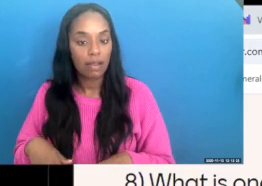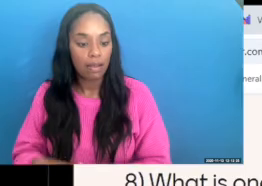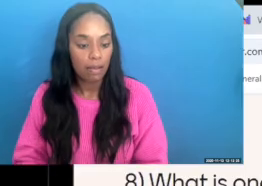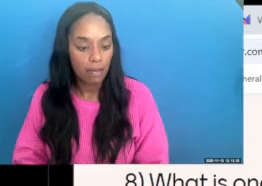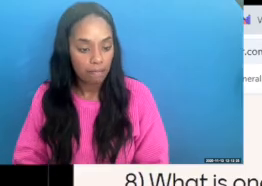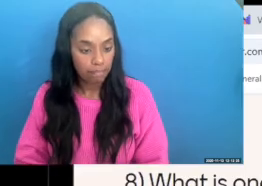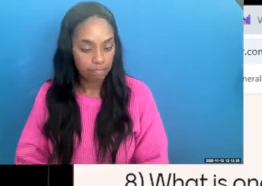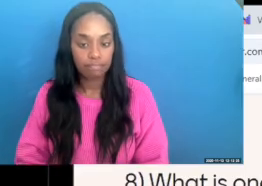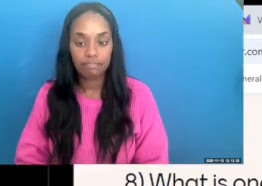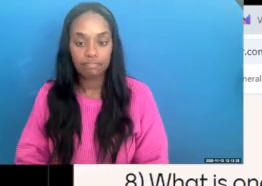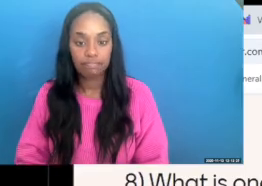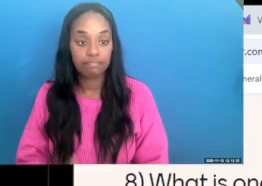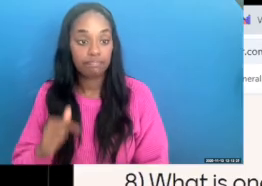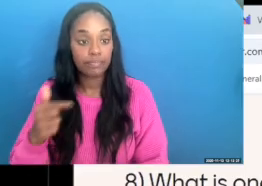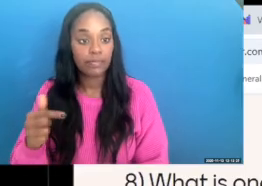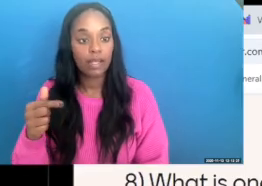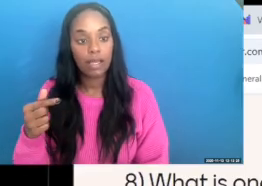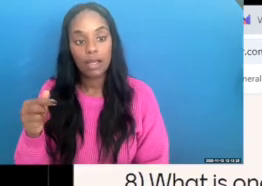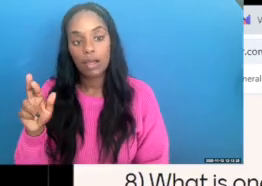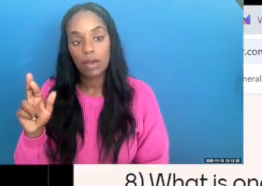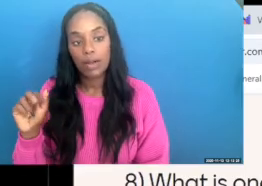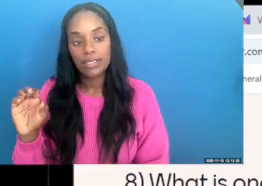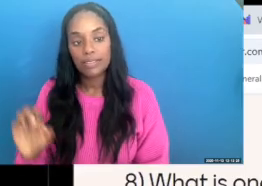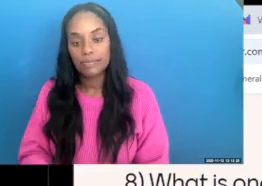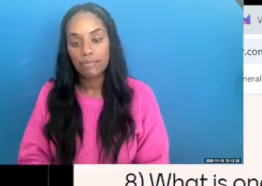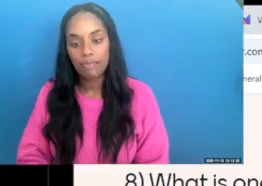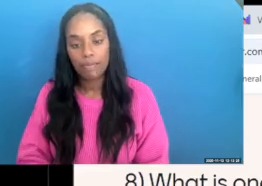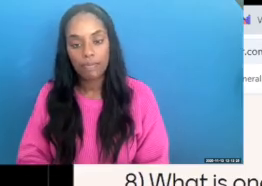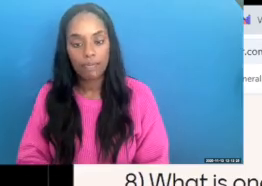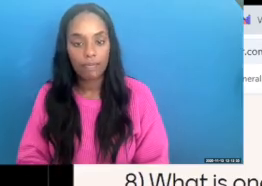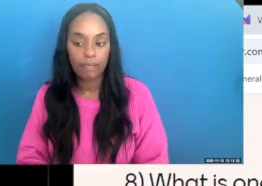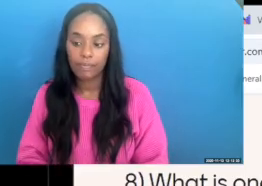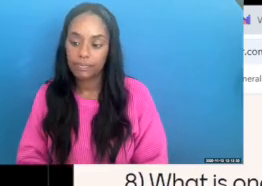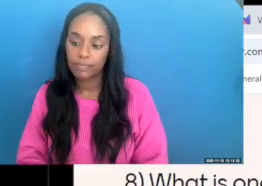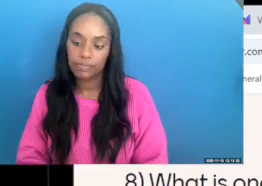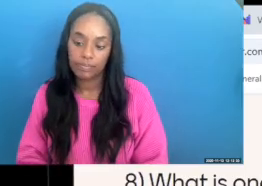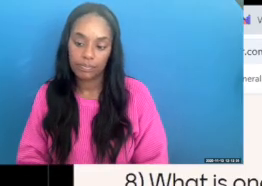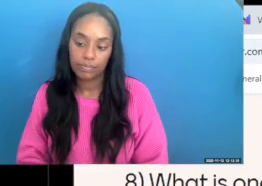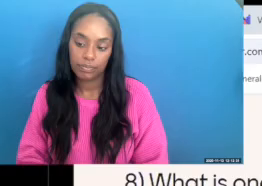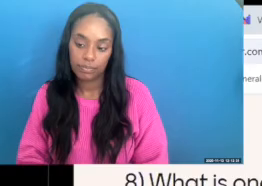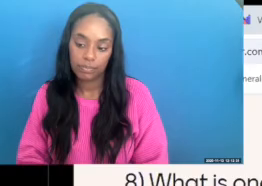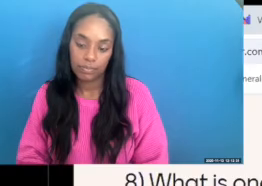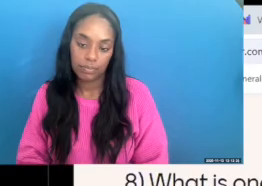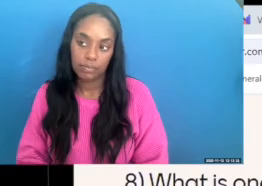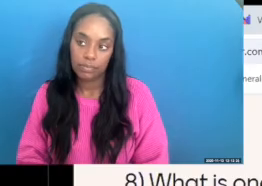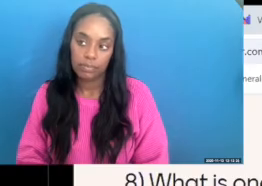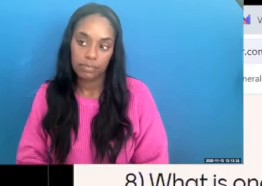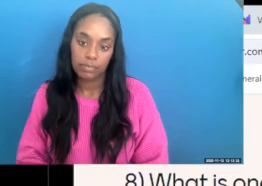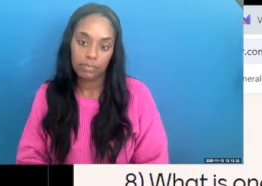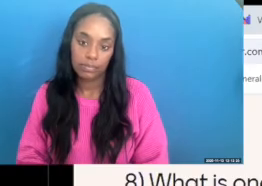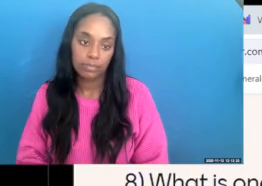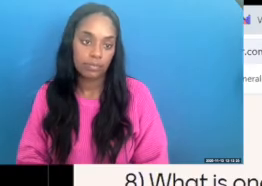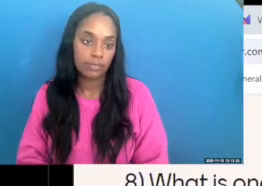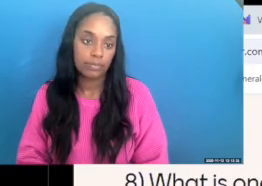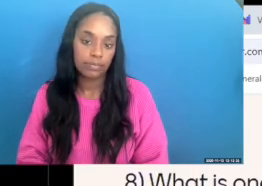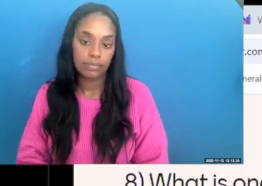So overall, repair and maintenance. Thank you. Thank you, Craig. Appreciate that. Okay, I'm going to hand it